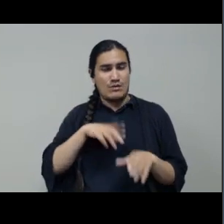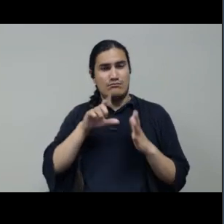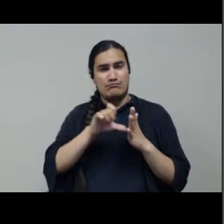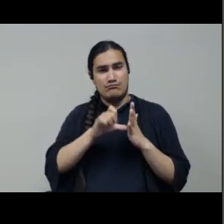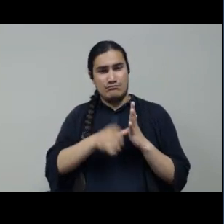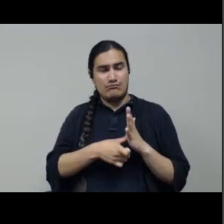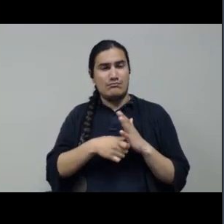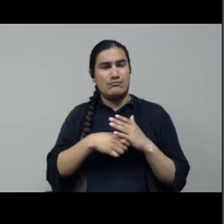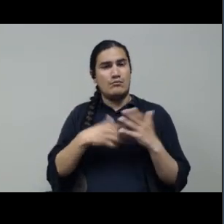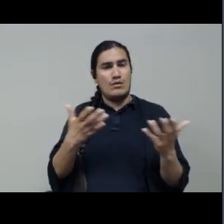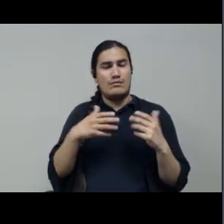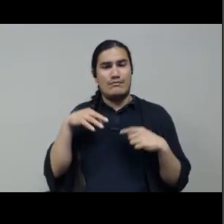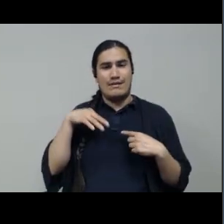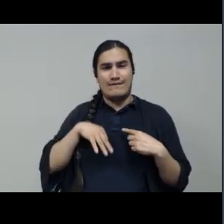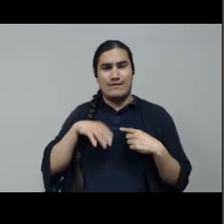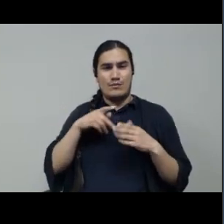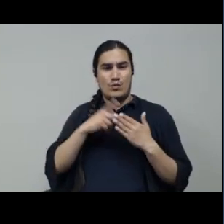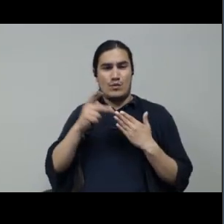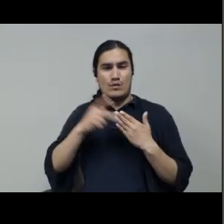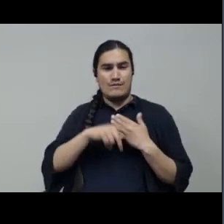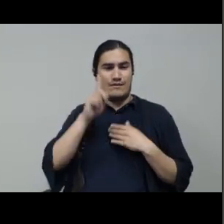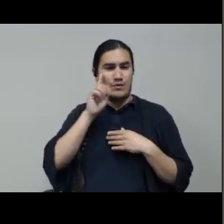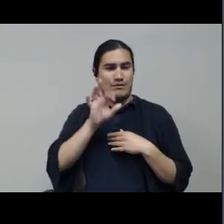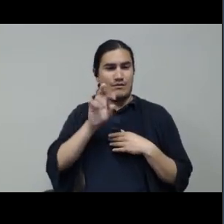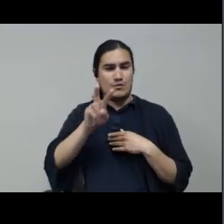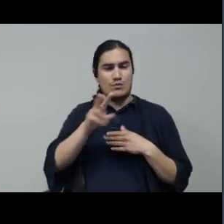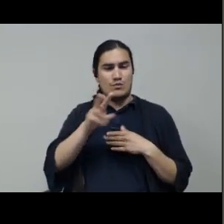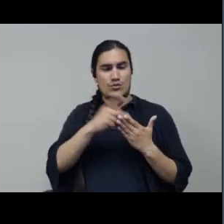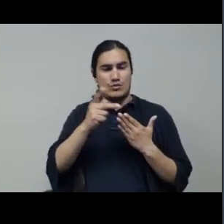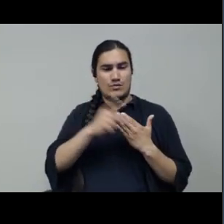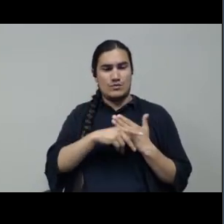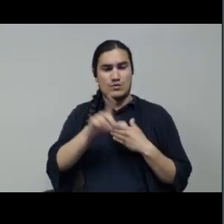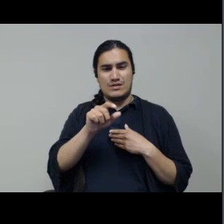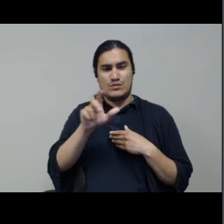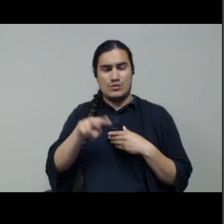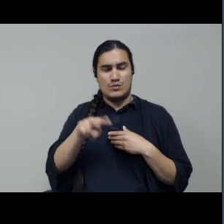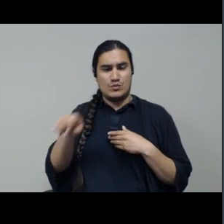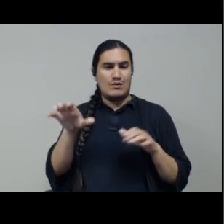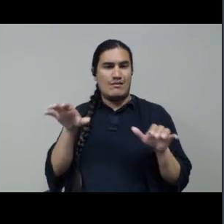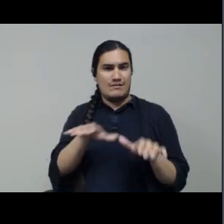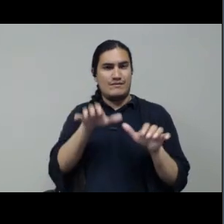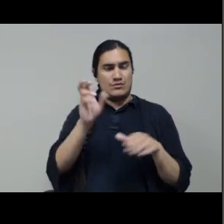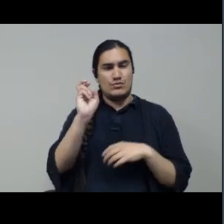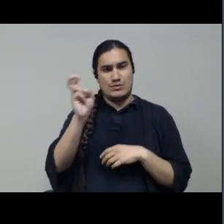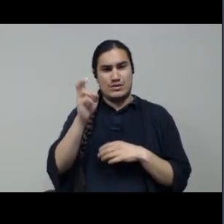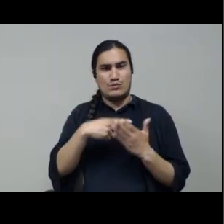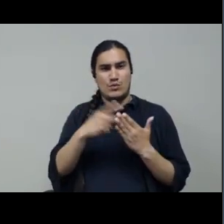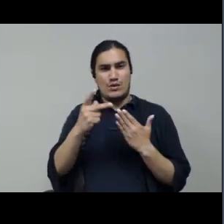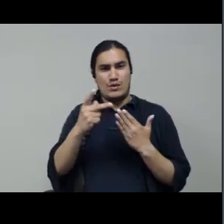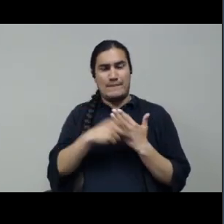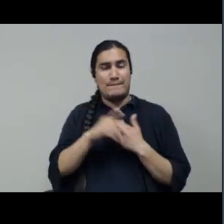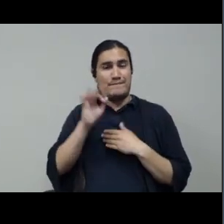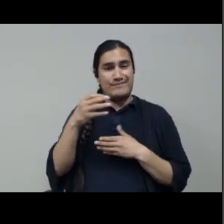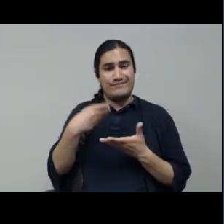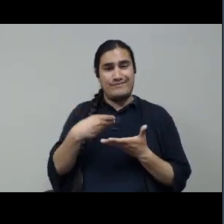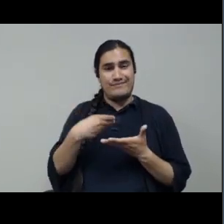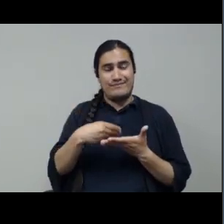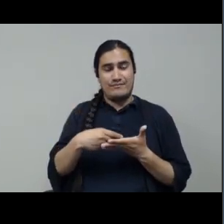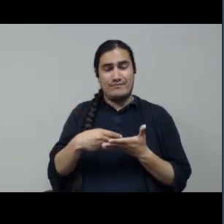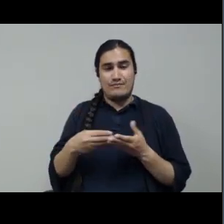the program benefits for the 92 projects in the 2021 Active Transportation Program. Should additional funding become available